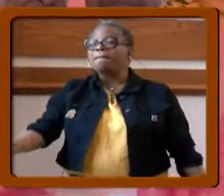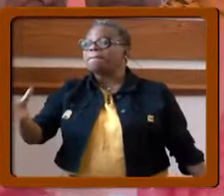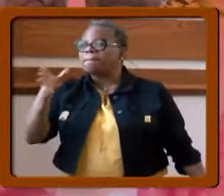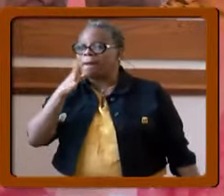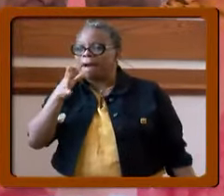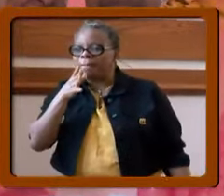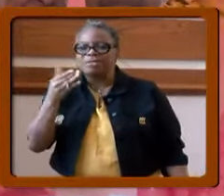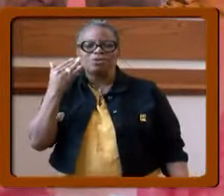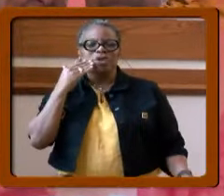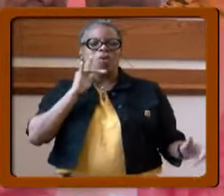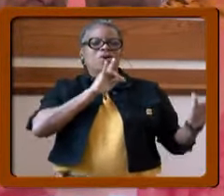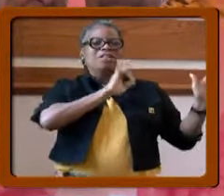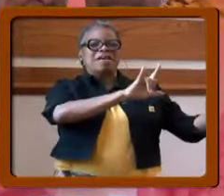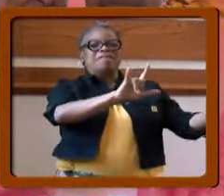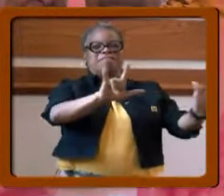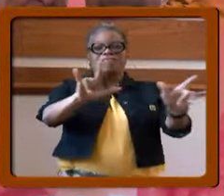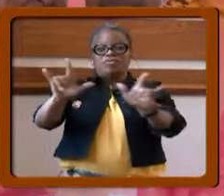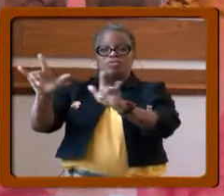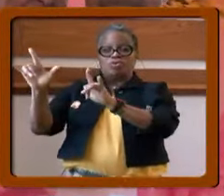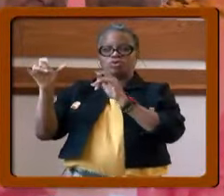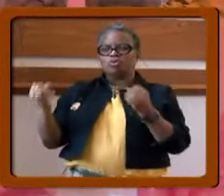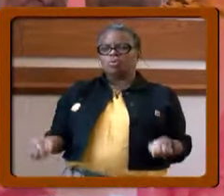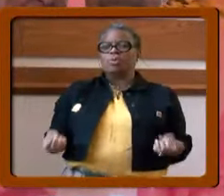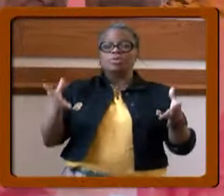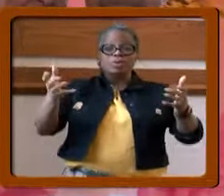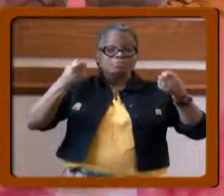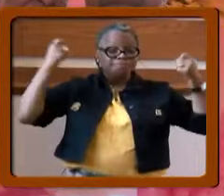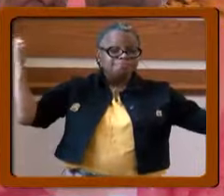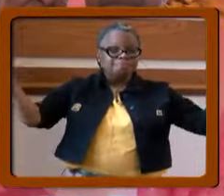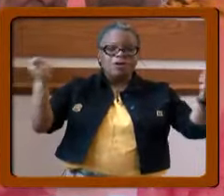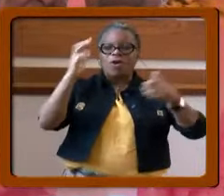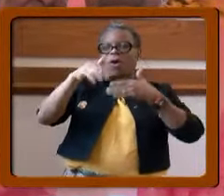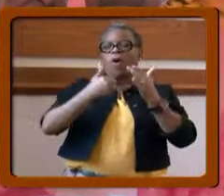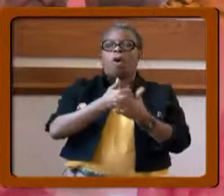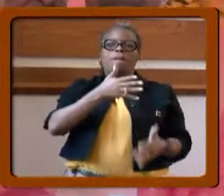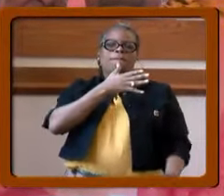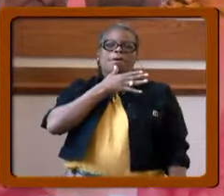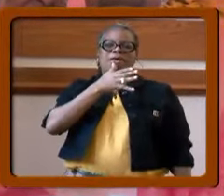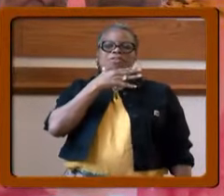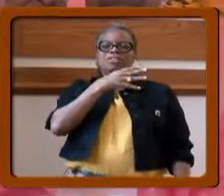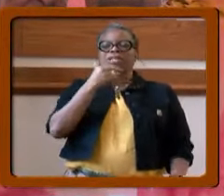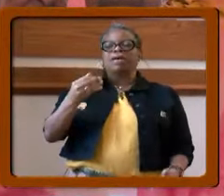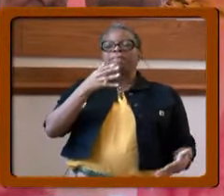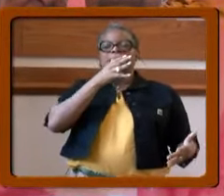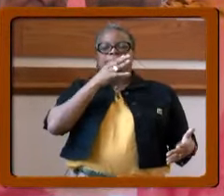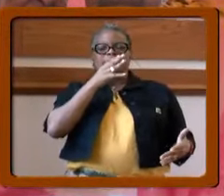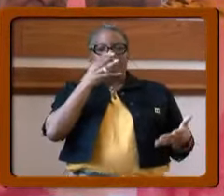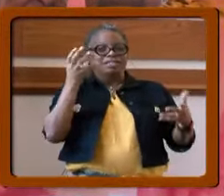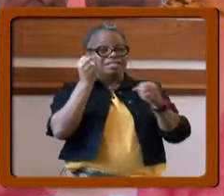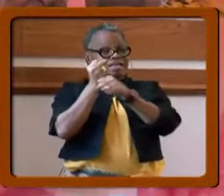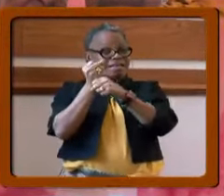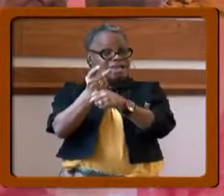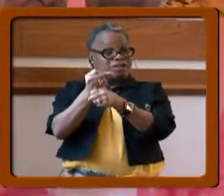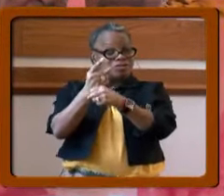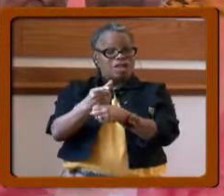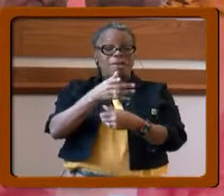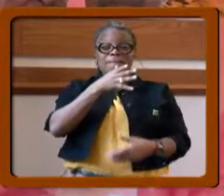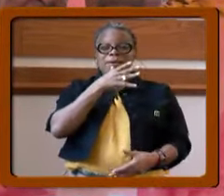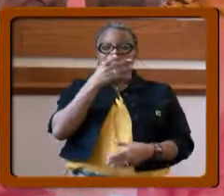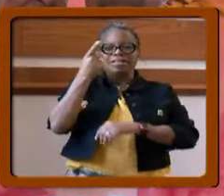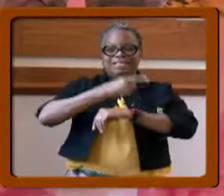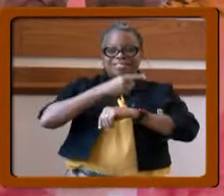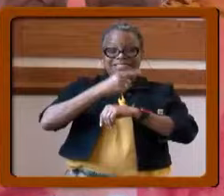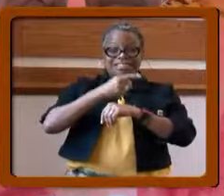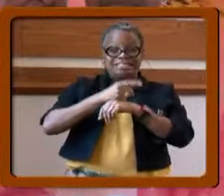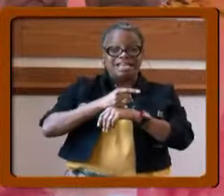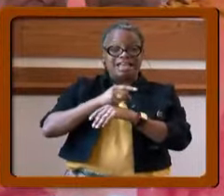know we love you so much that we want to celebrate all mothers and mother figures in our annual Mother's Day tribute